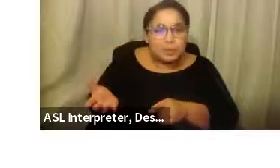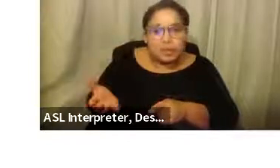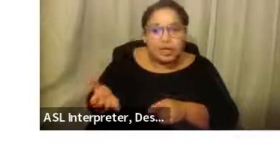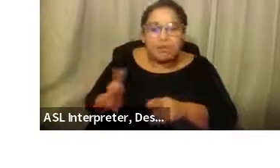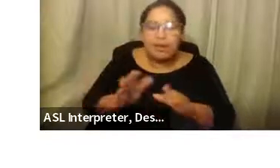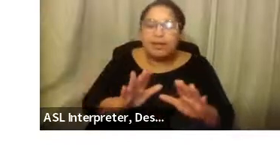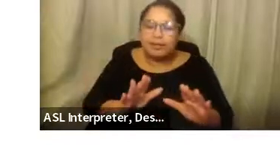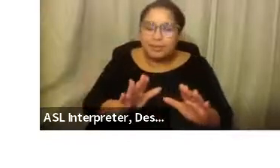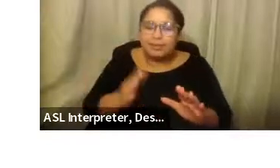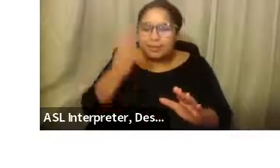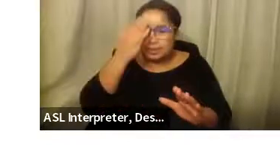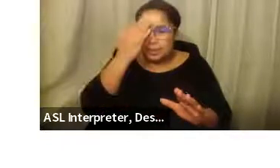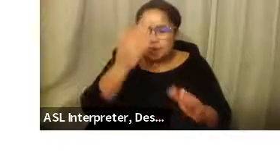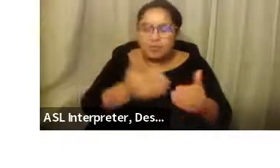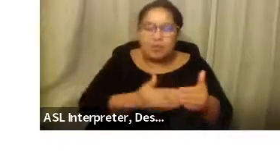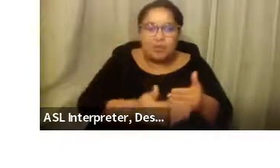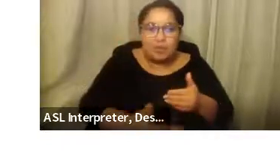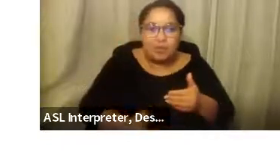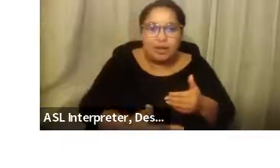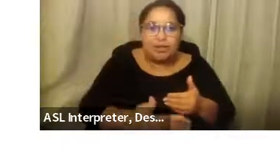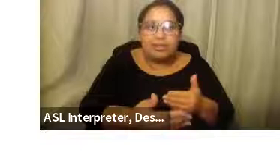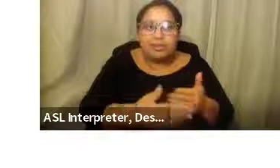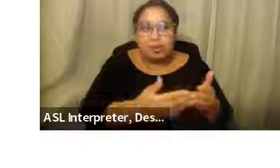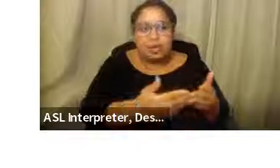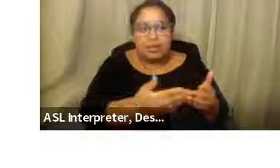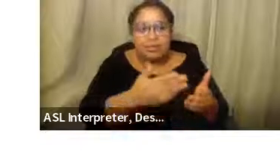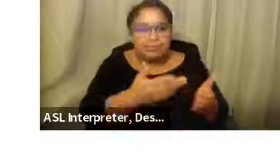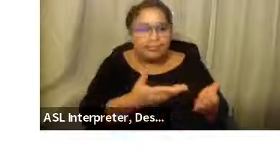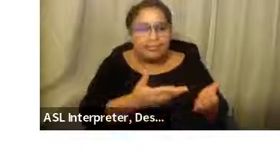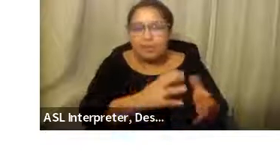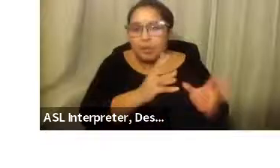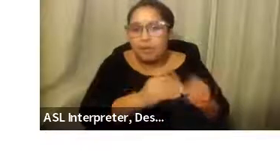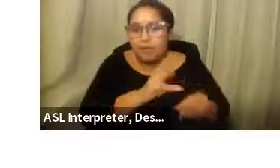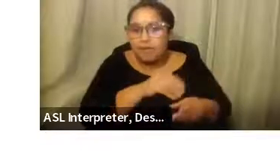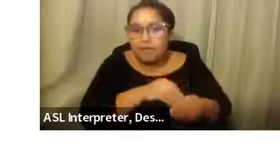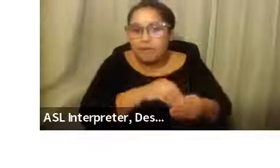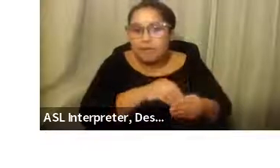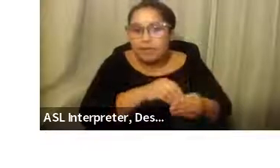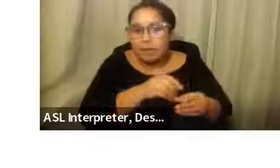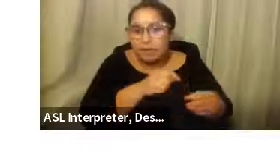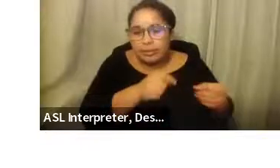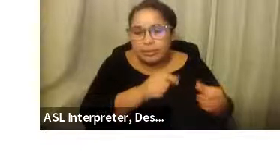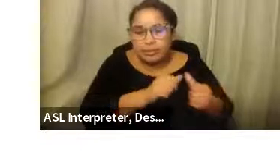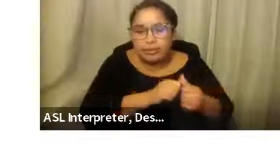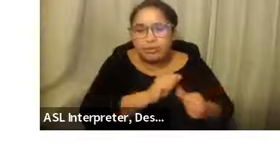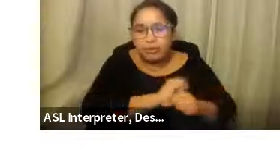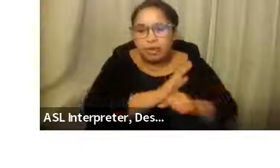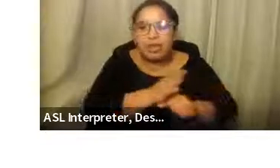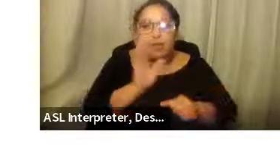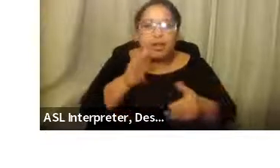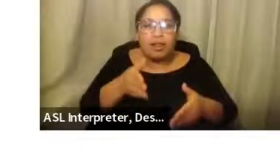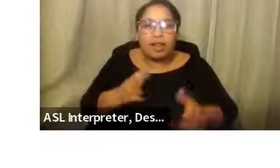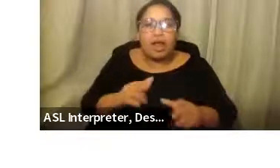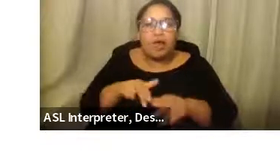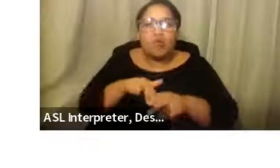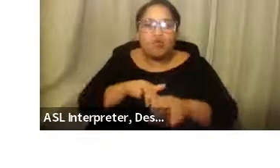as we move forward and get out of the pandemic, they do definitely allow riders if that's the right thing to